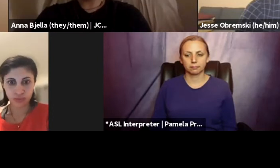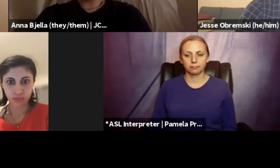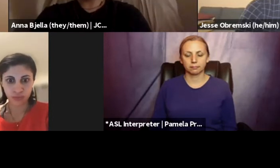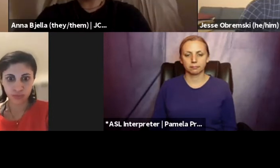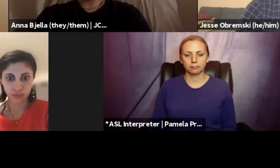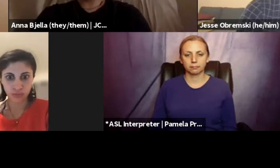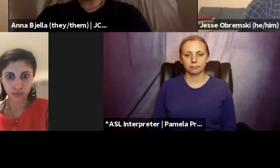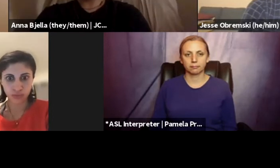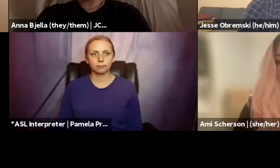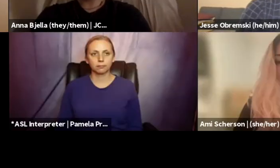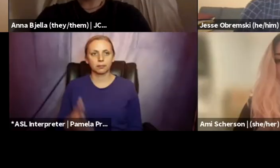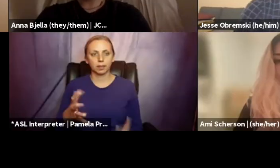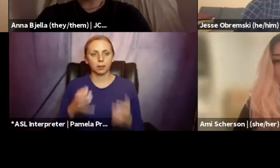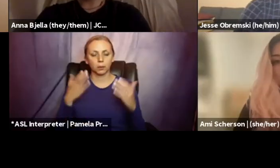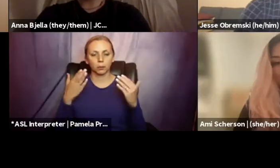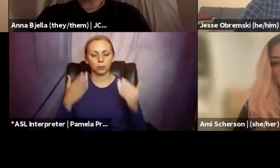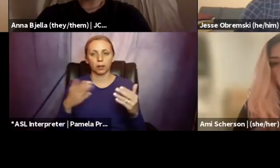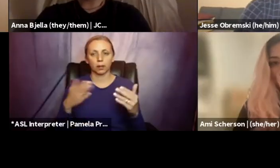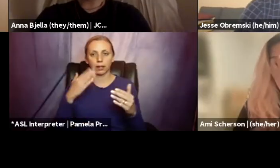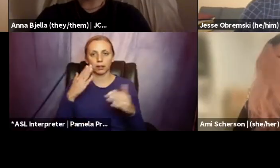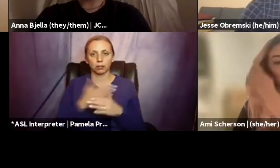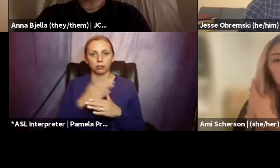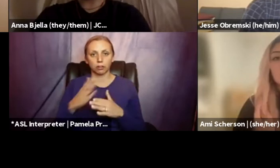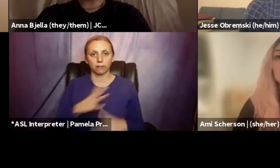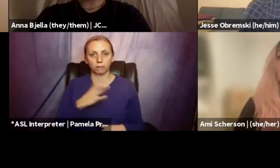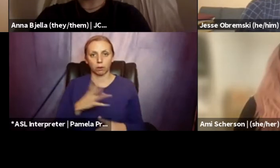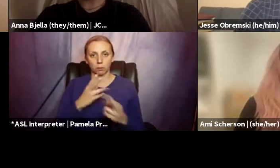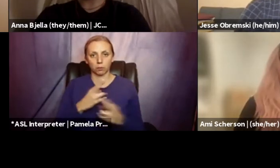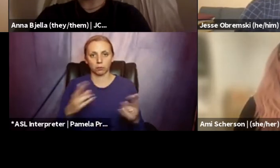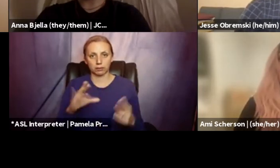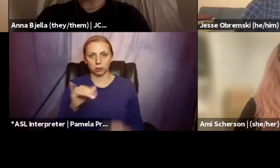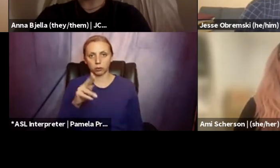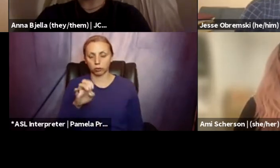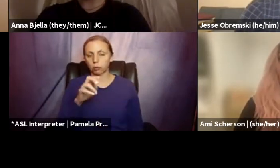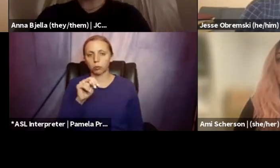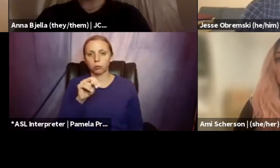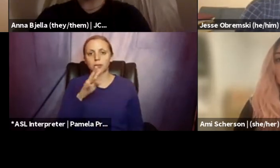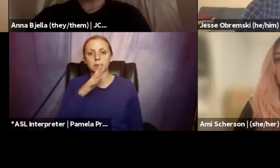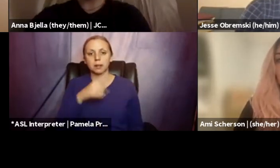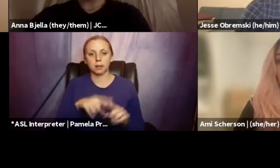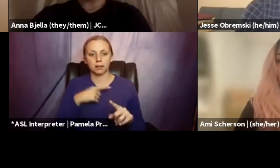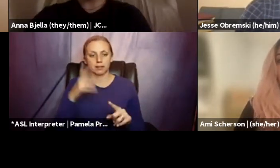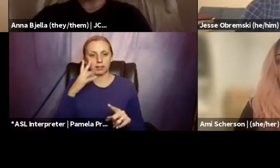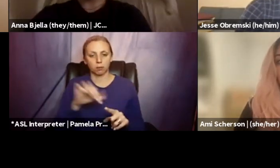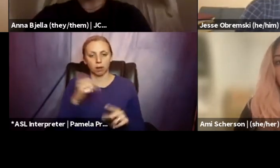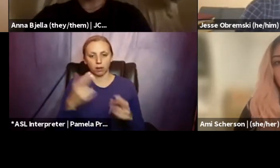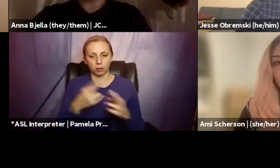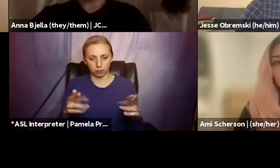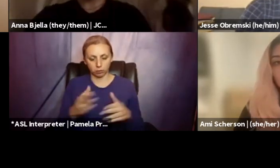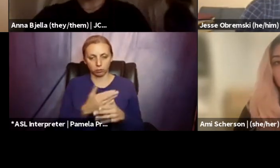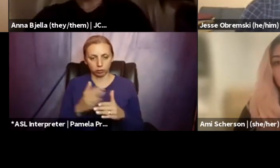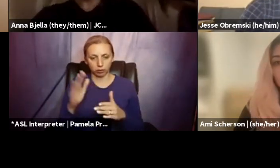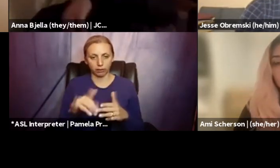I'm going to jump in and share not so much a formal resource, but something that I've seen shared in other resource sharings, which might